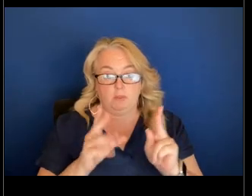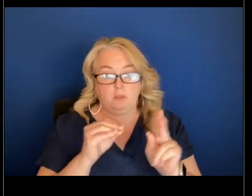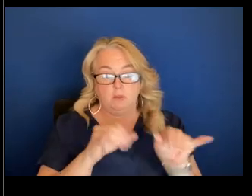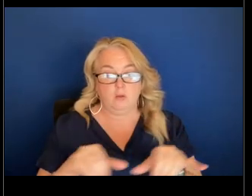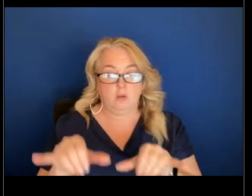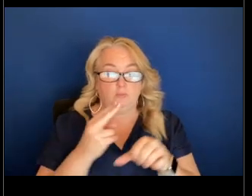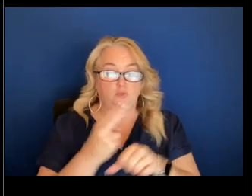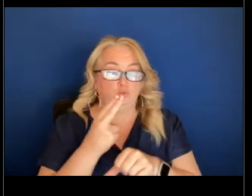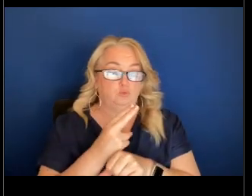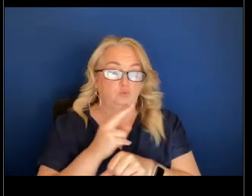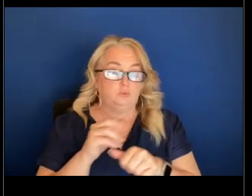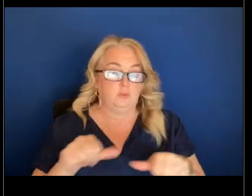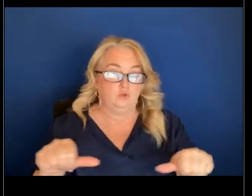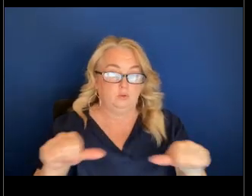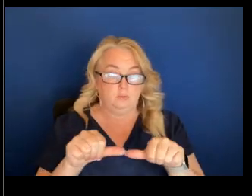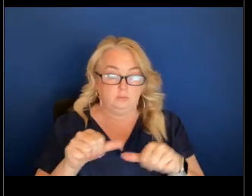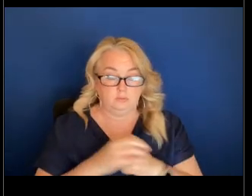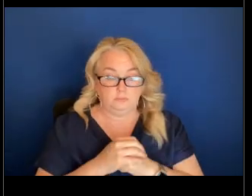areas.